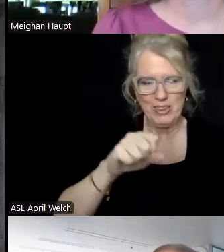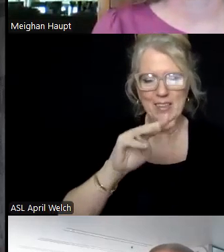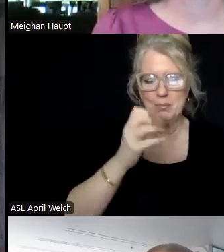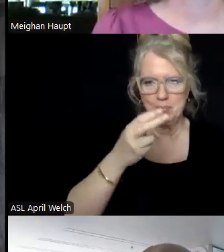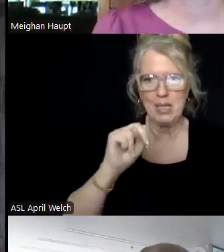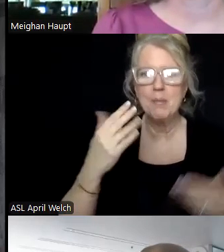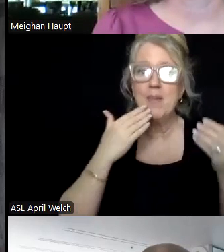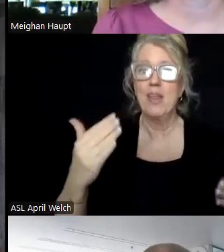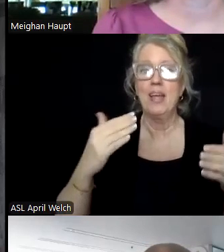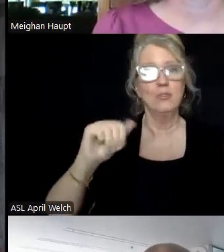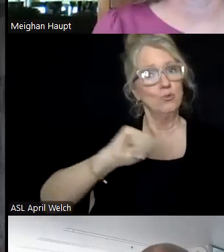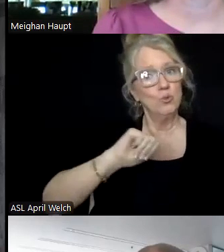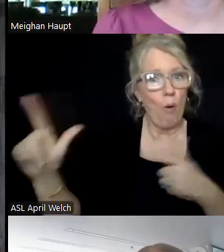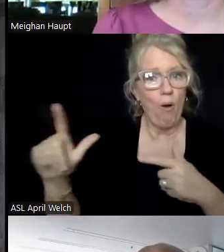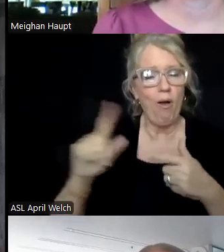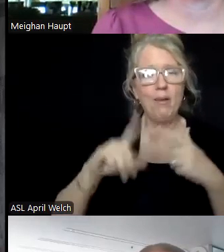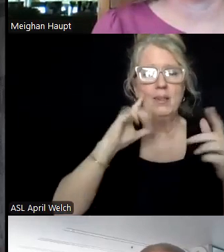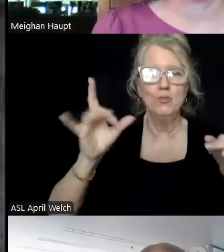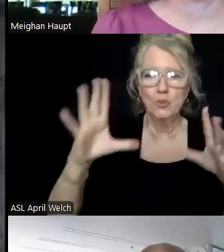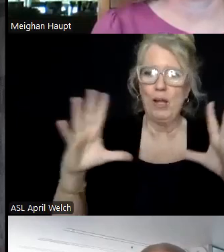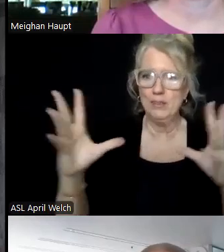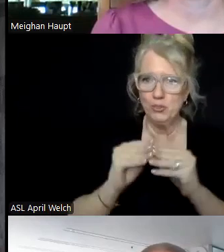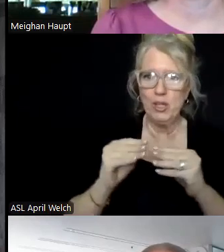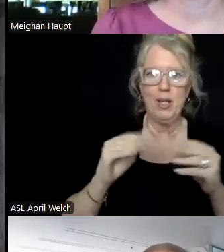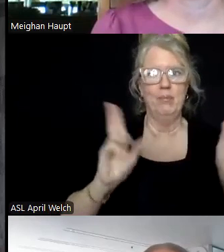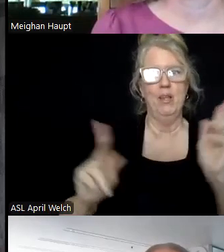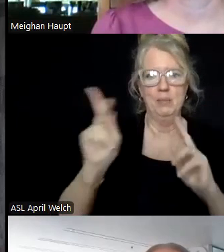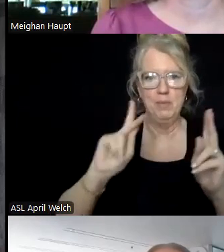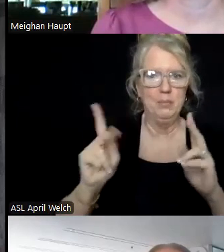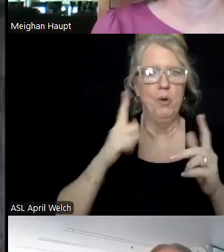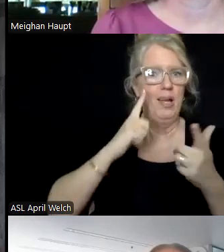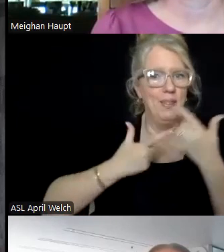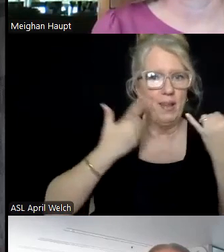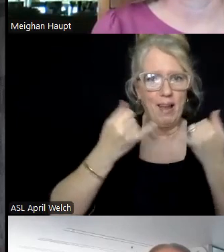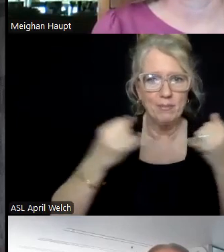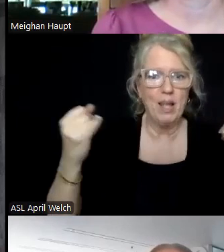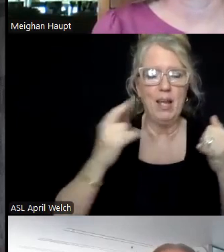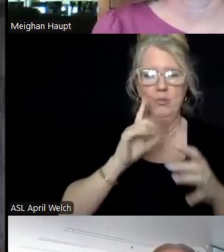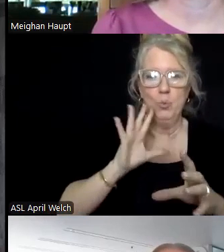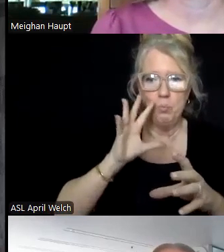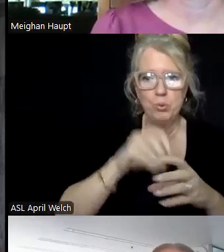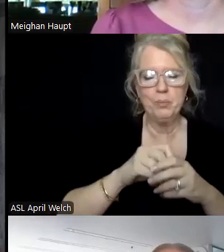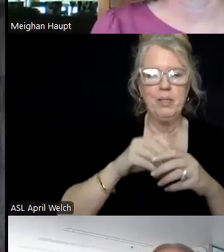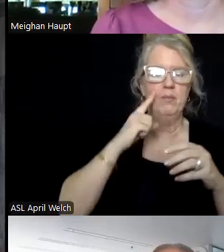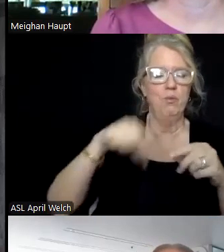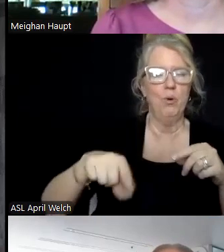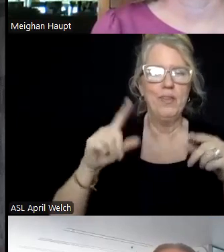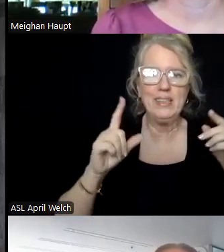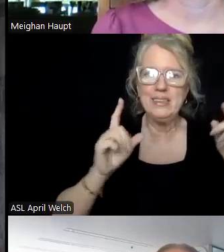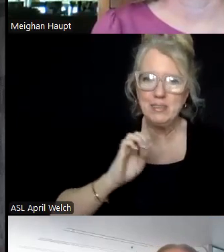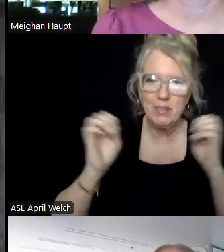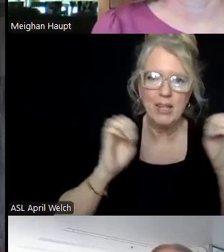thanks to all of you at Crisis Jam and all the folks who in the Lifeline Network who participated in these evaluations